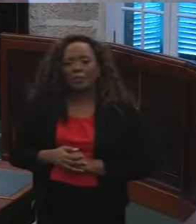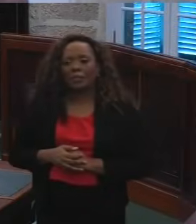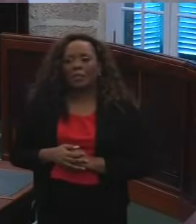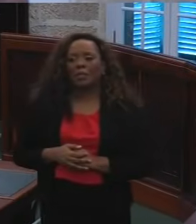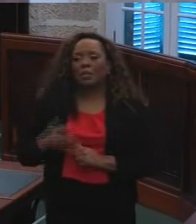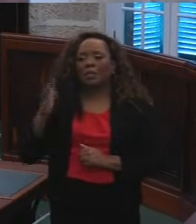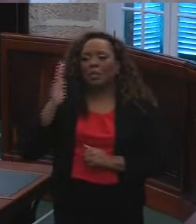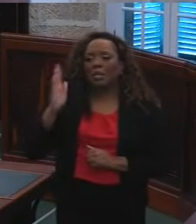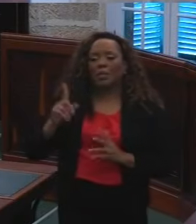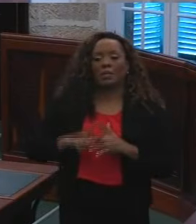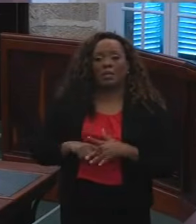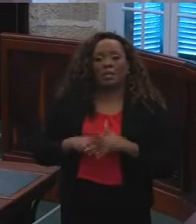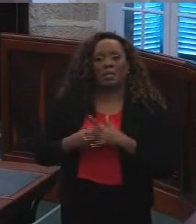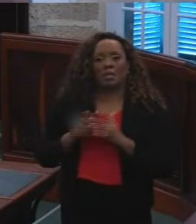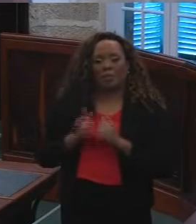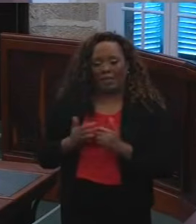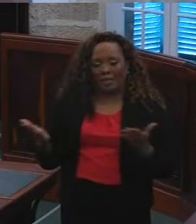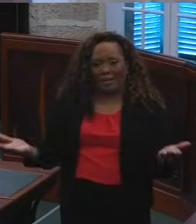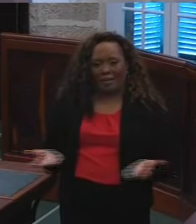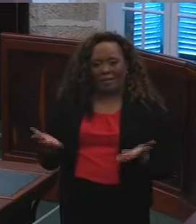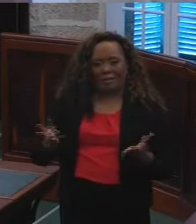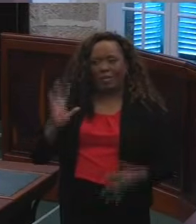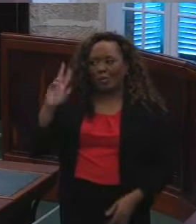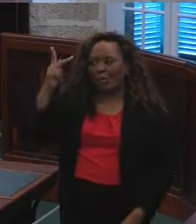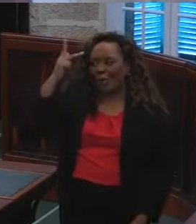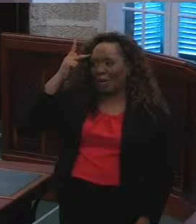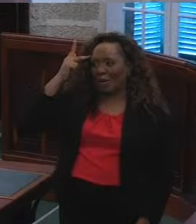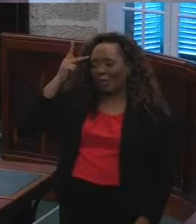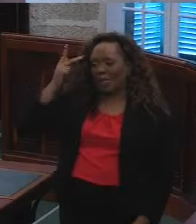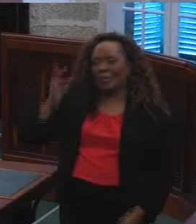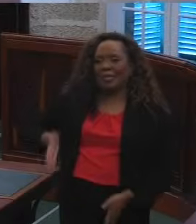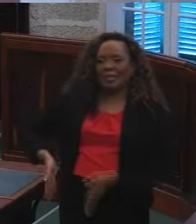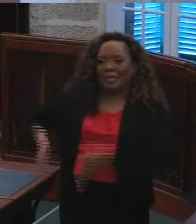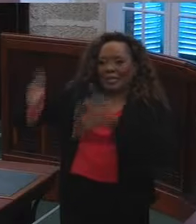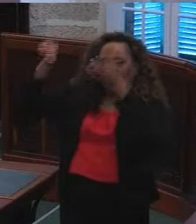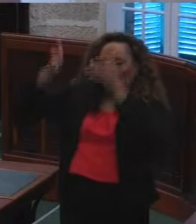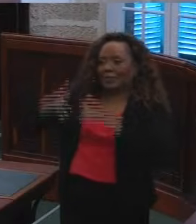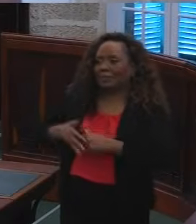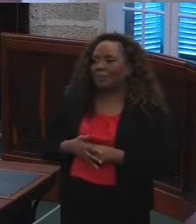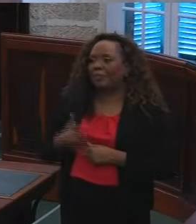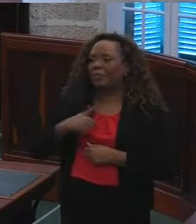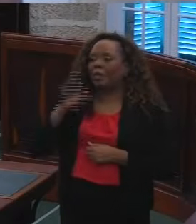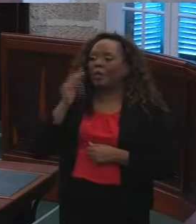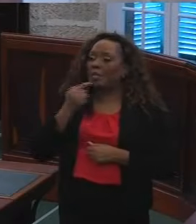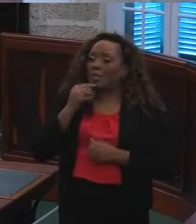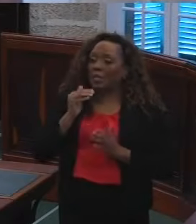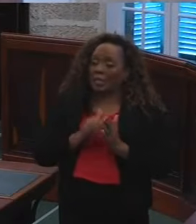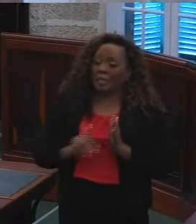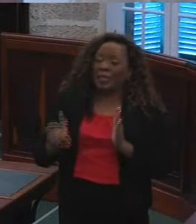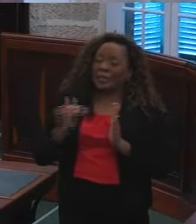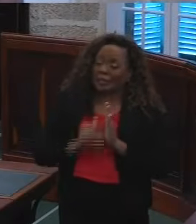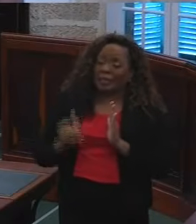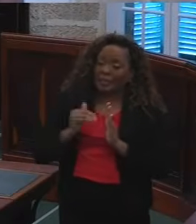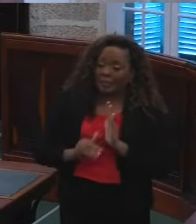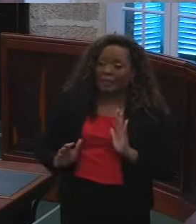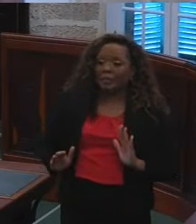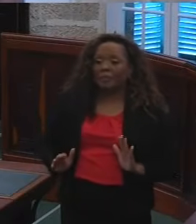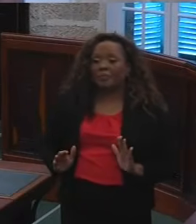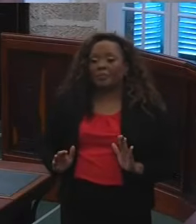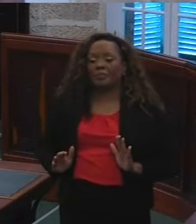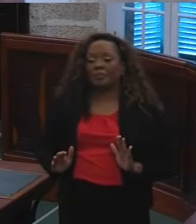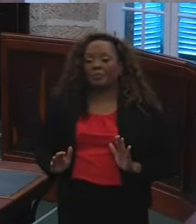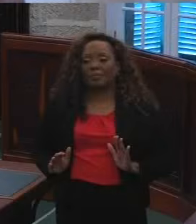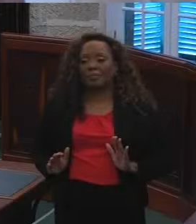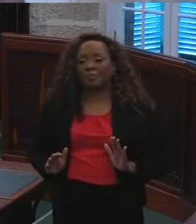Parliament, because in my view, and I will repeat again and again, I hope my colleagues can ditto what I'm saying, is